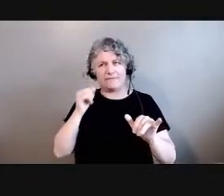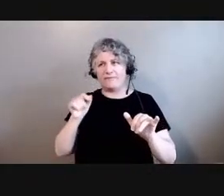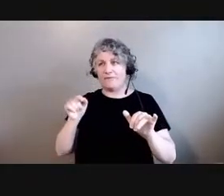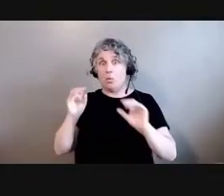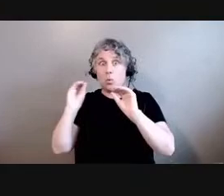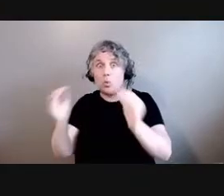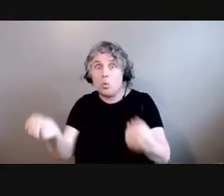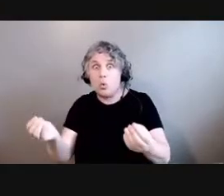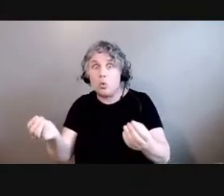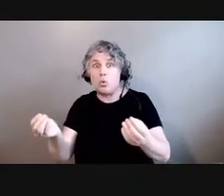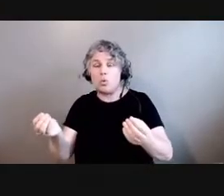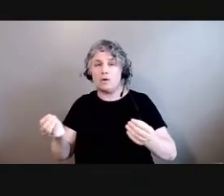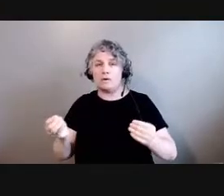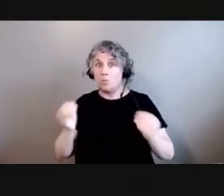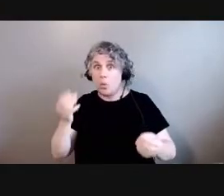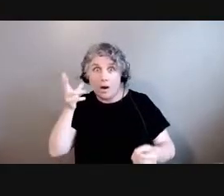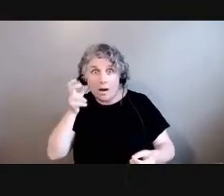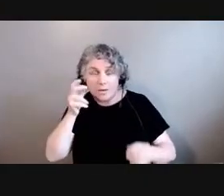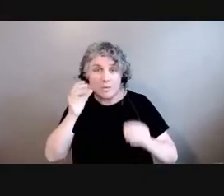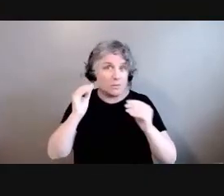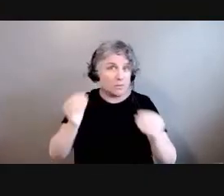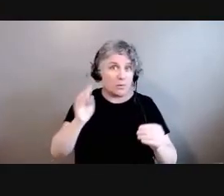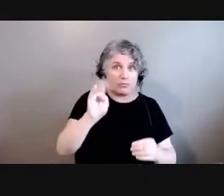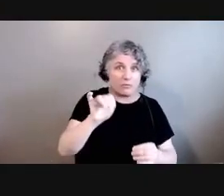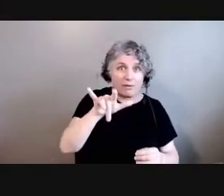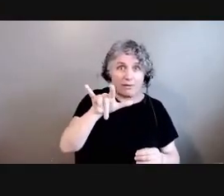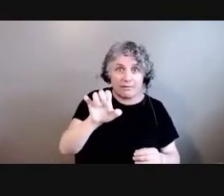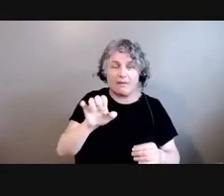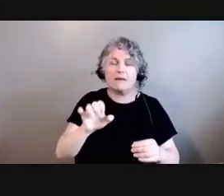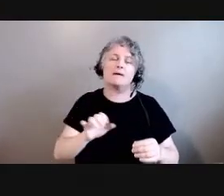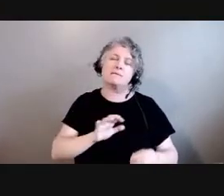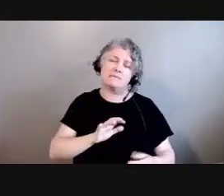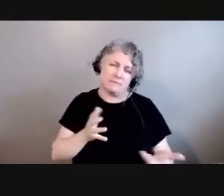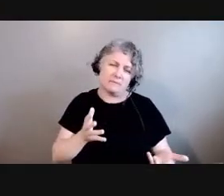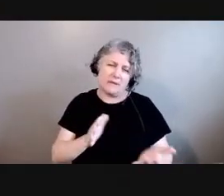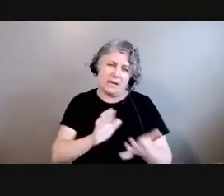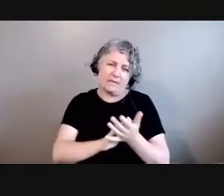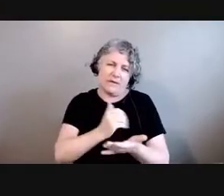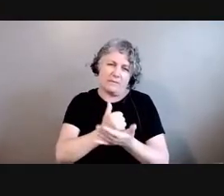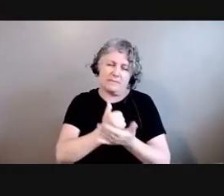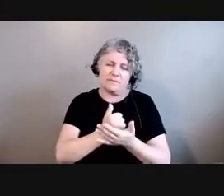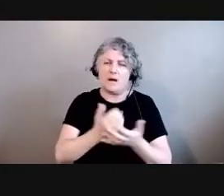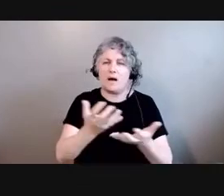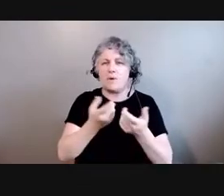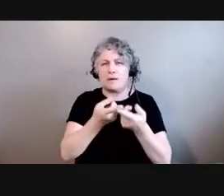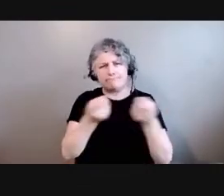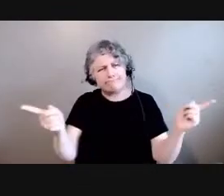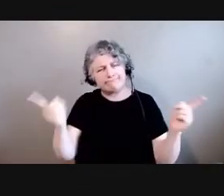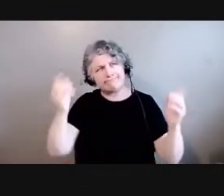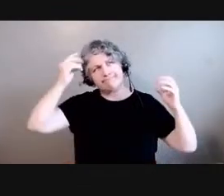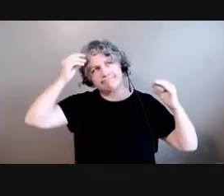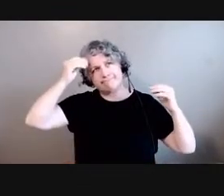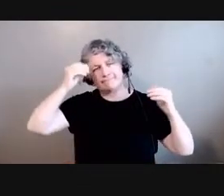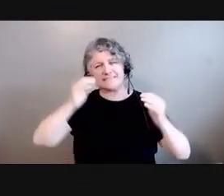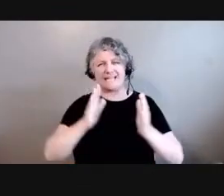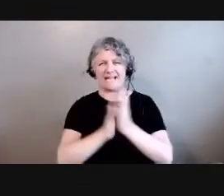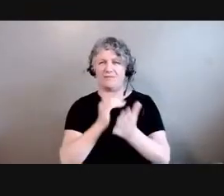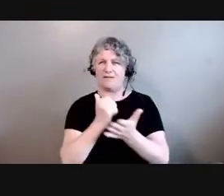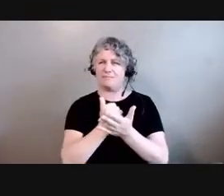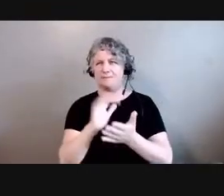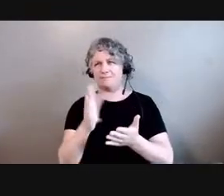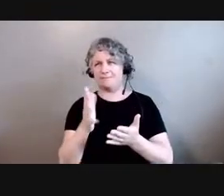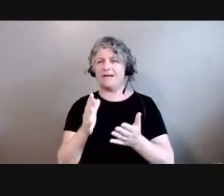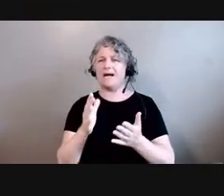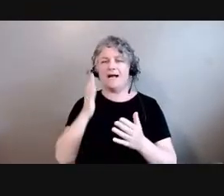ask for if there wasn't that audio there in the first place, right? So I actually want us to consider, and I didn't do your